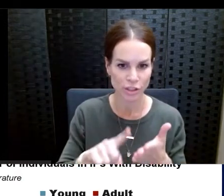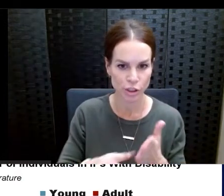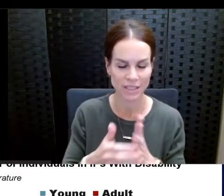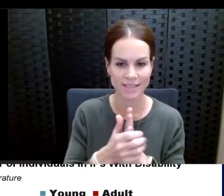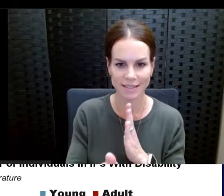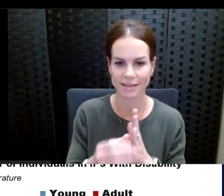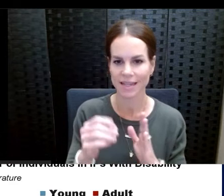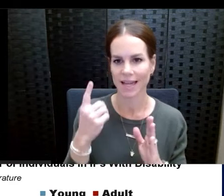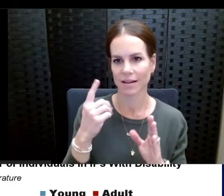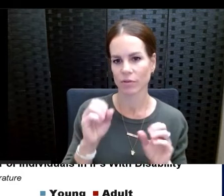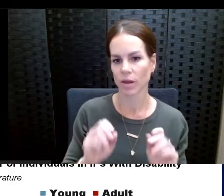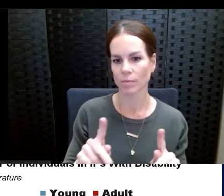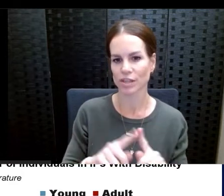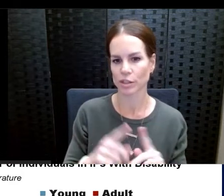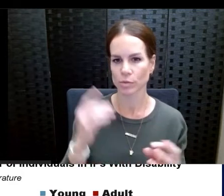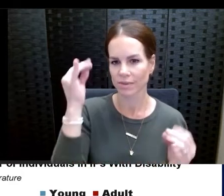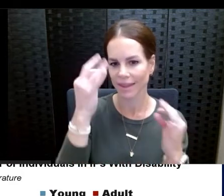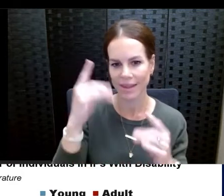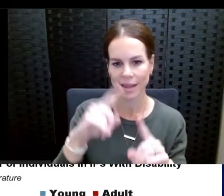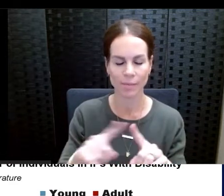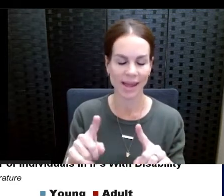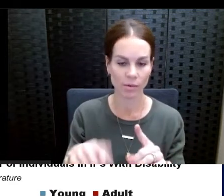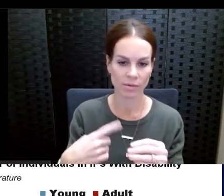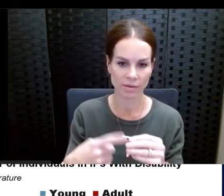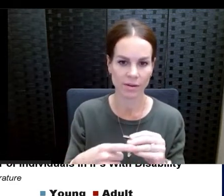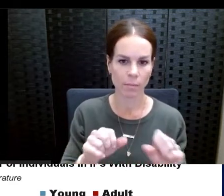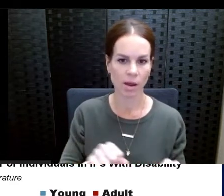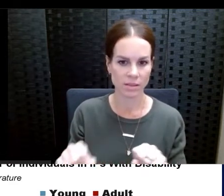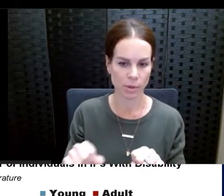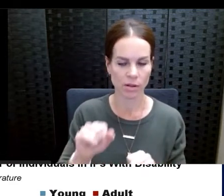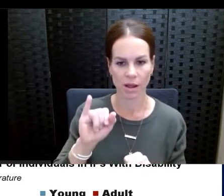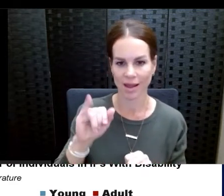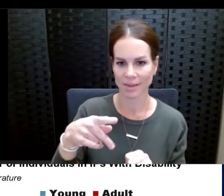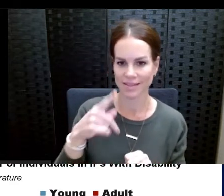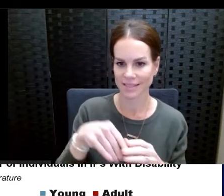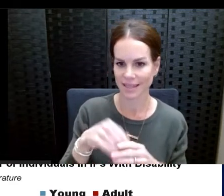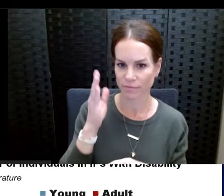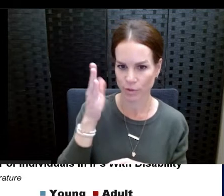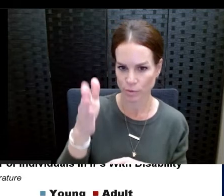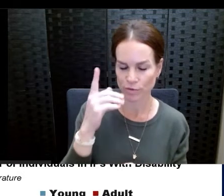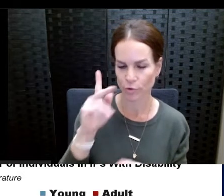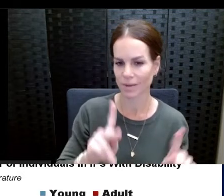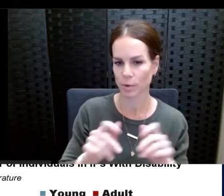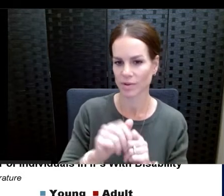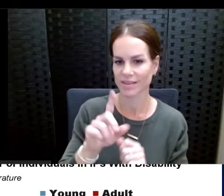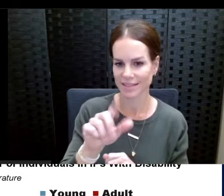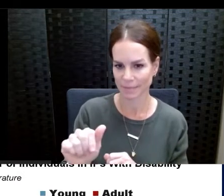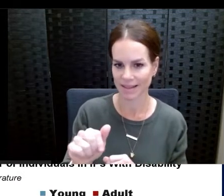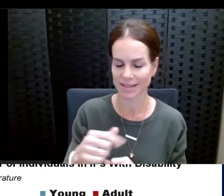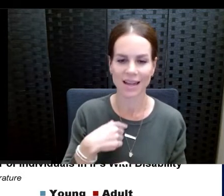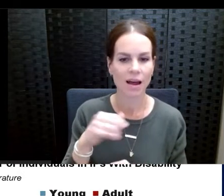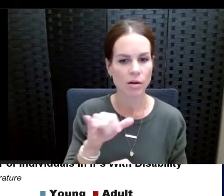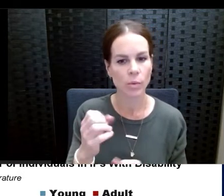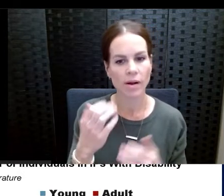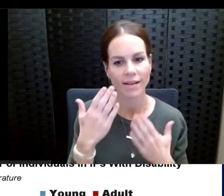It's been a wonderful opportunity to improve our research skills and an opportunity to really think about the possibilities for intergenerational